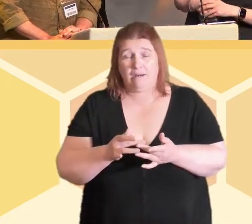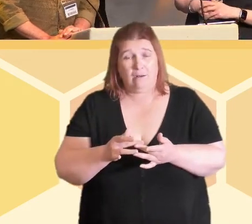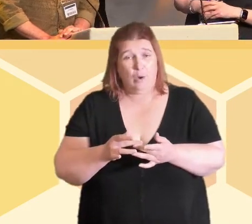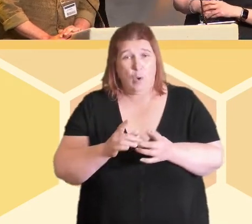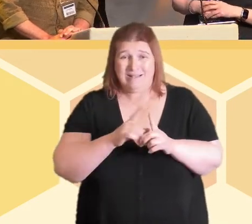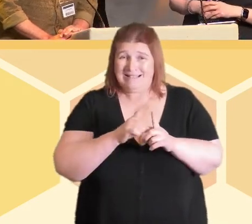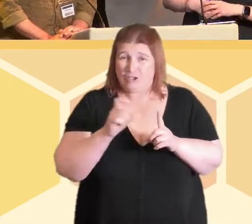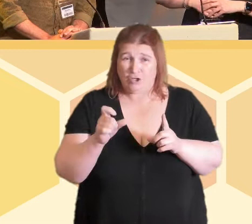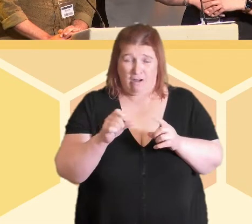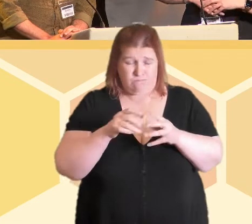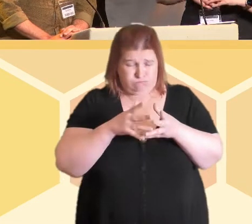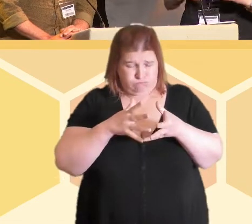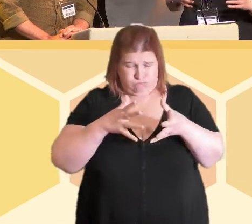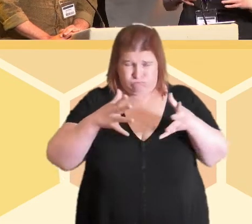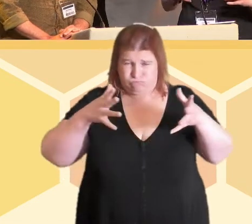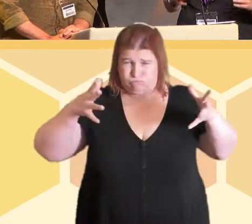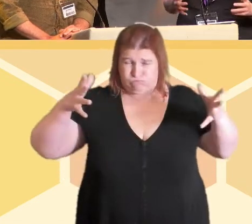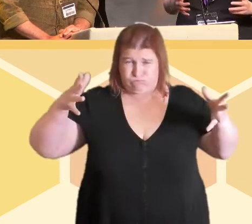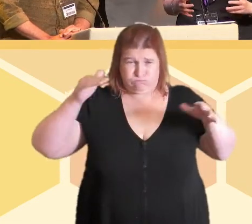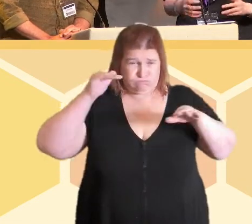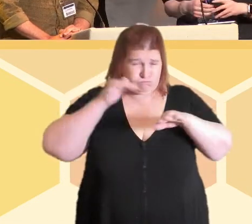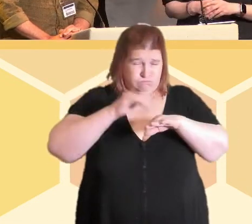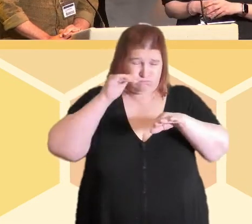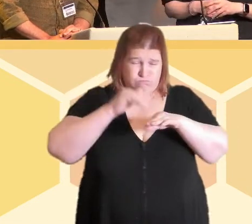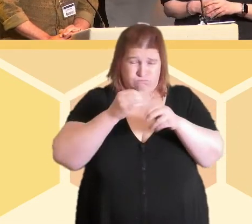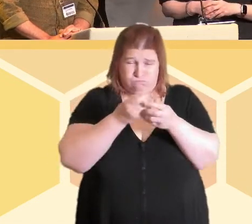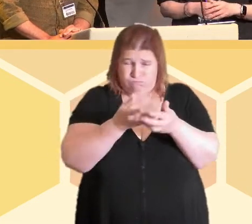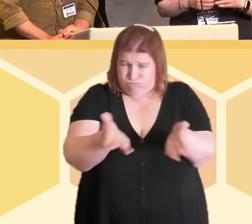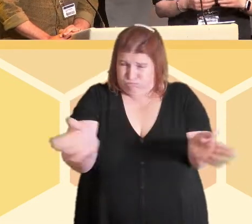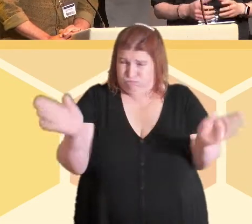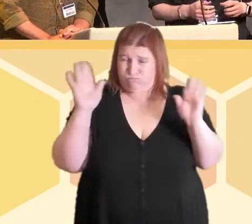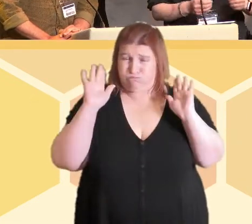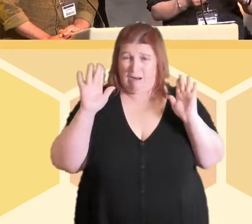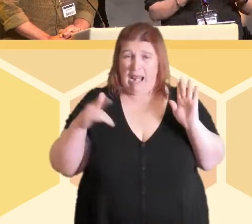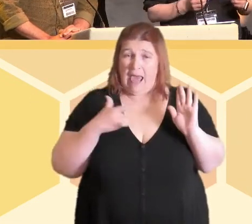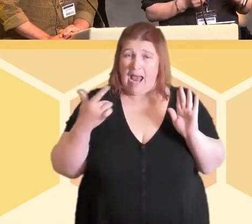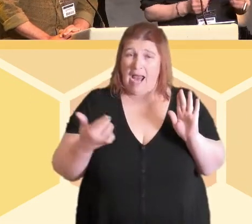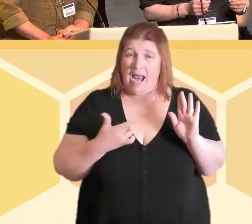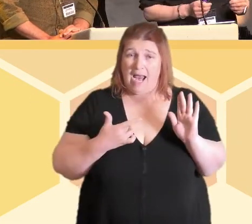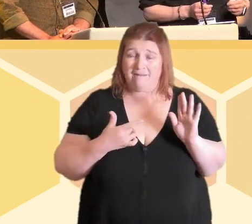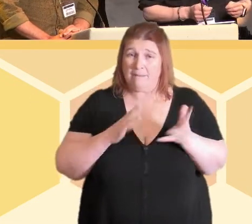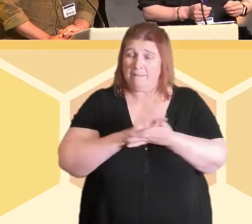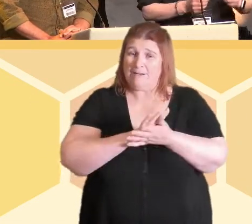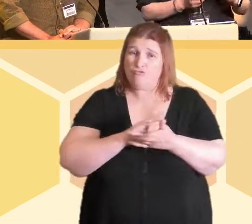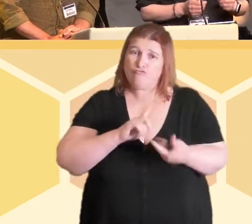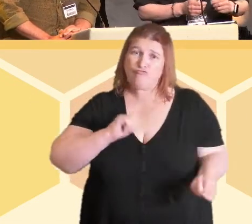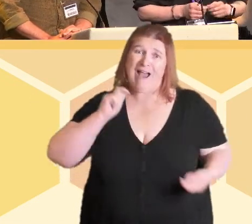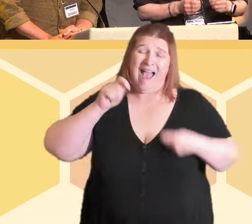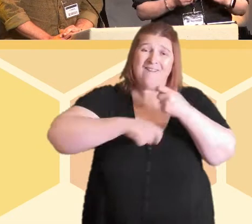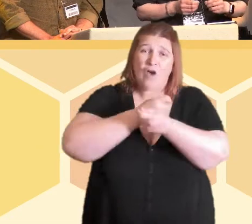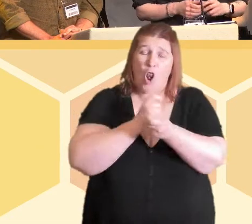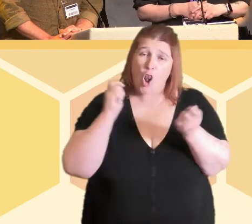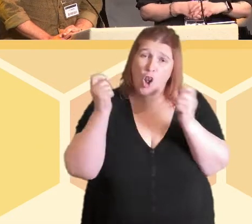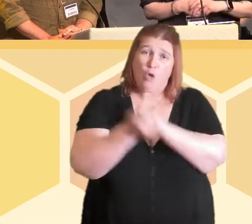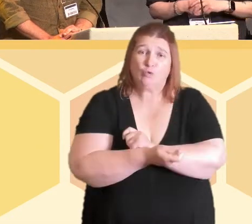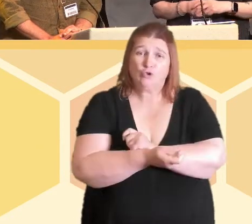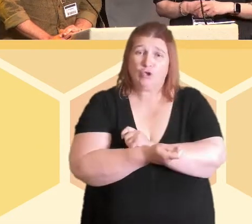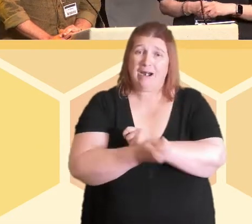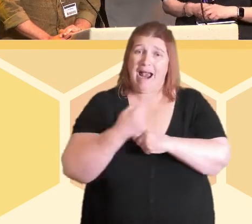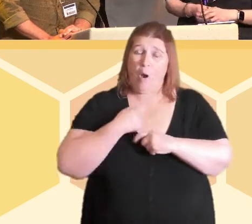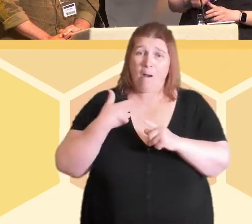the digital world on nearly every aspect of life, includes a revolution in how our mission